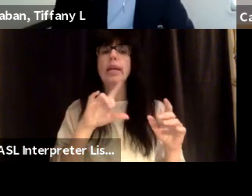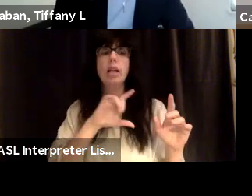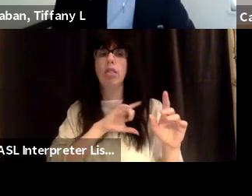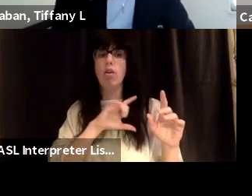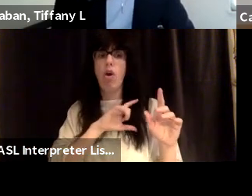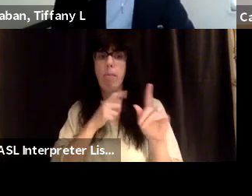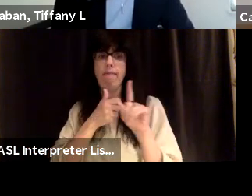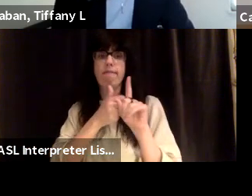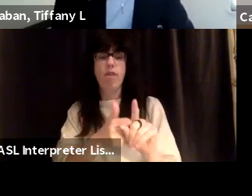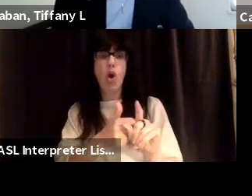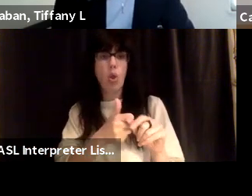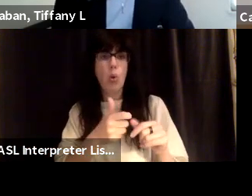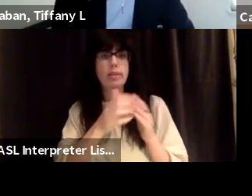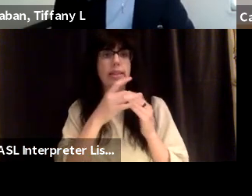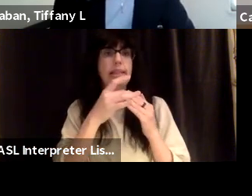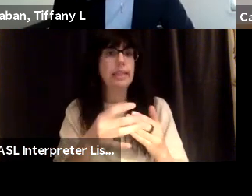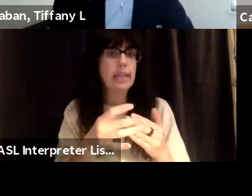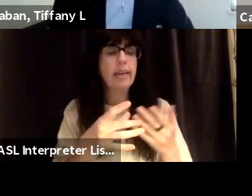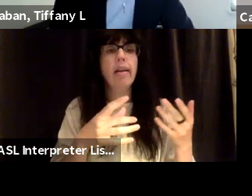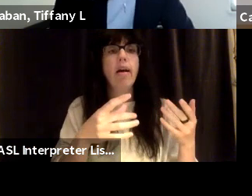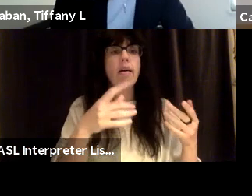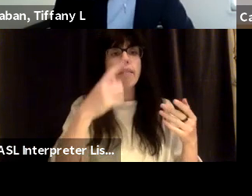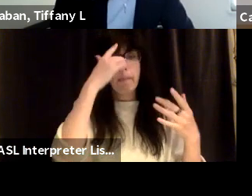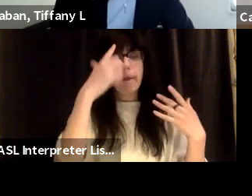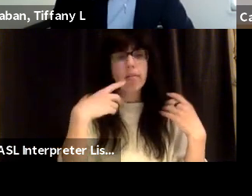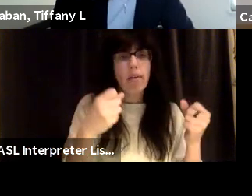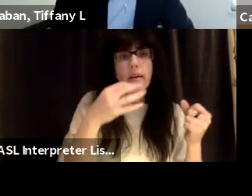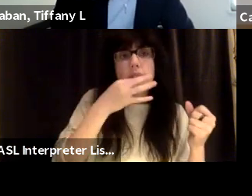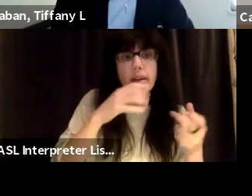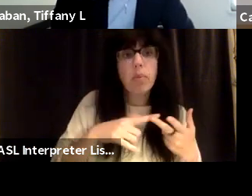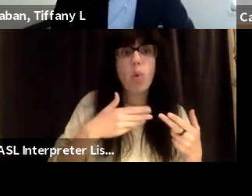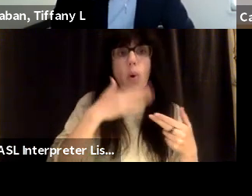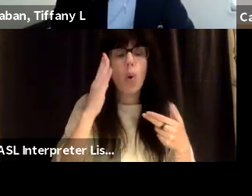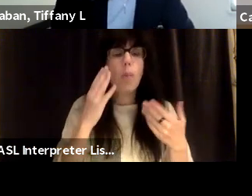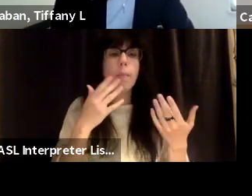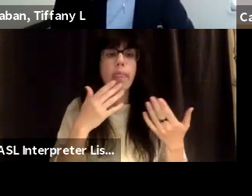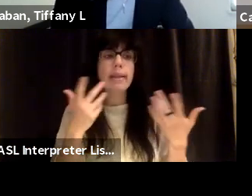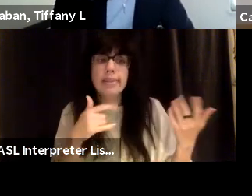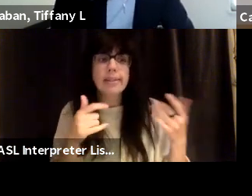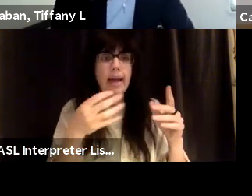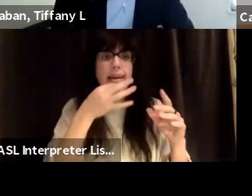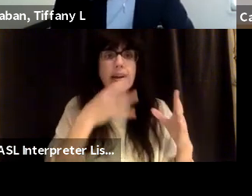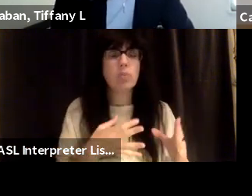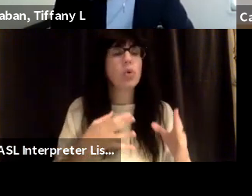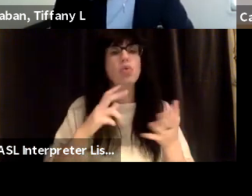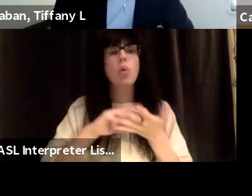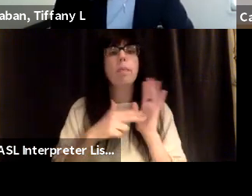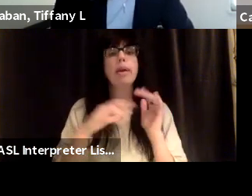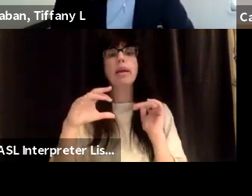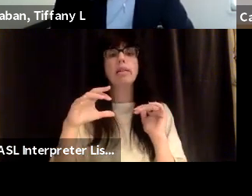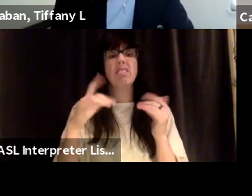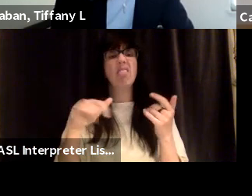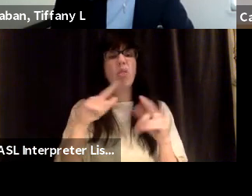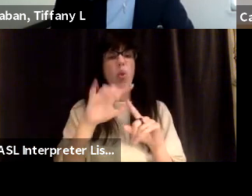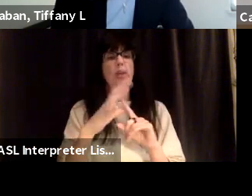the mental health expert or the homeless expert. And what that has proven to show is that cases do not escalate into further